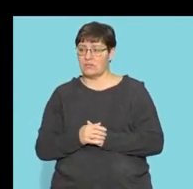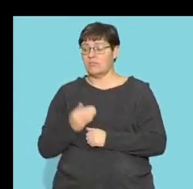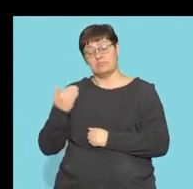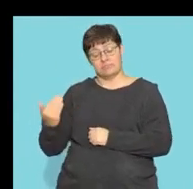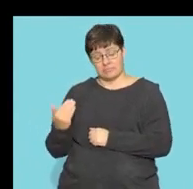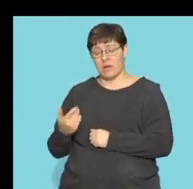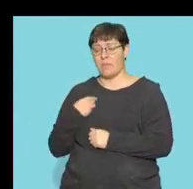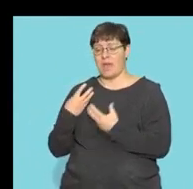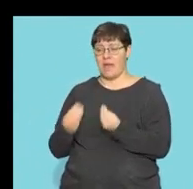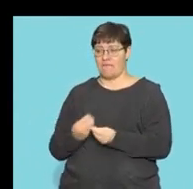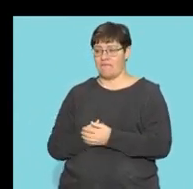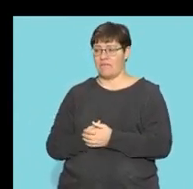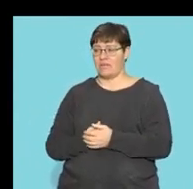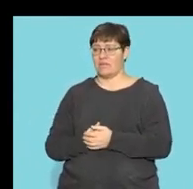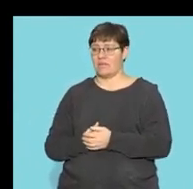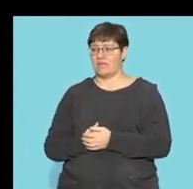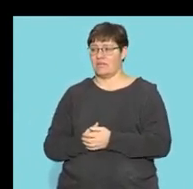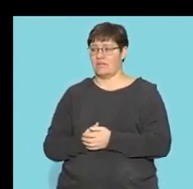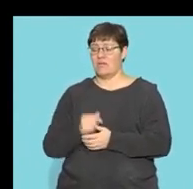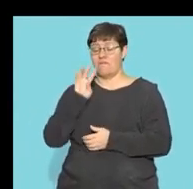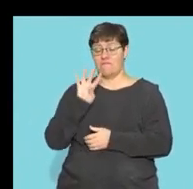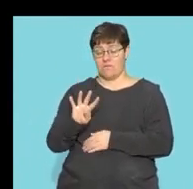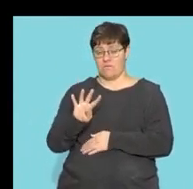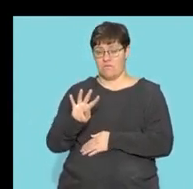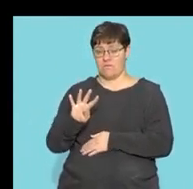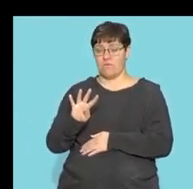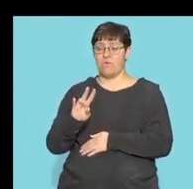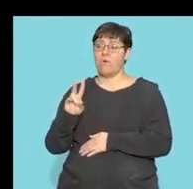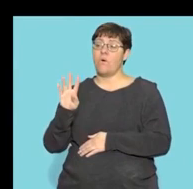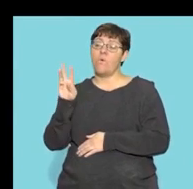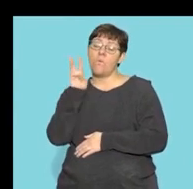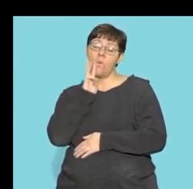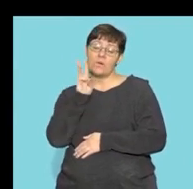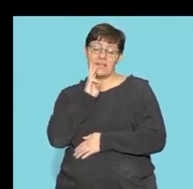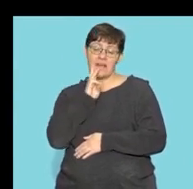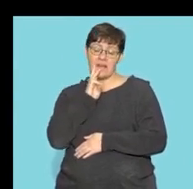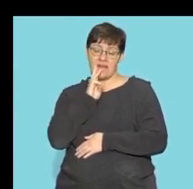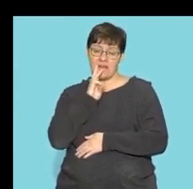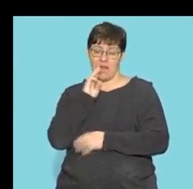down that we've got 4 water molecules.